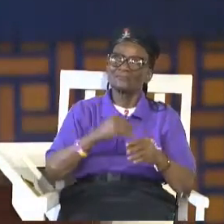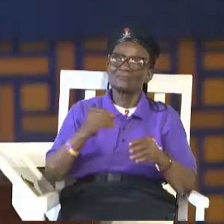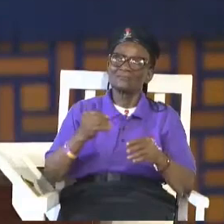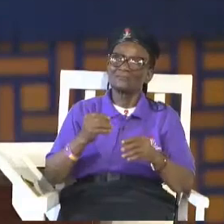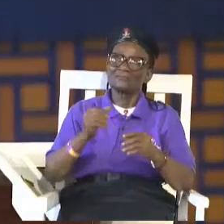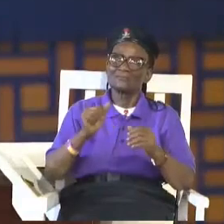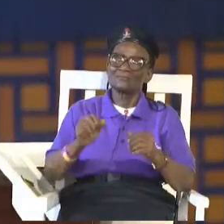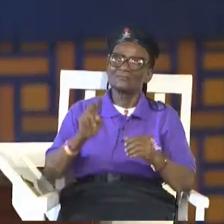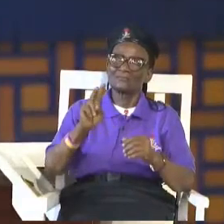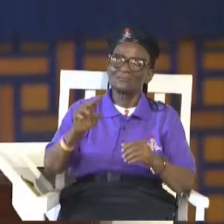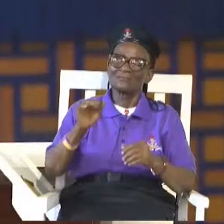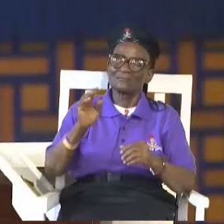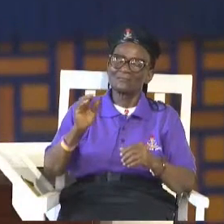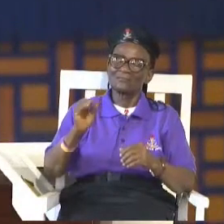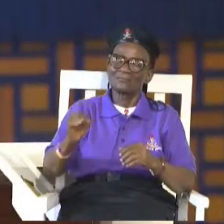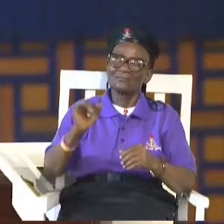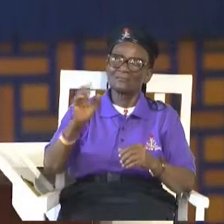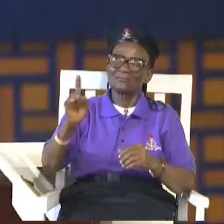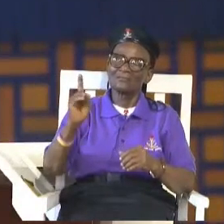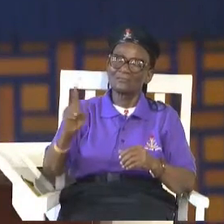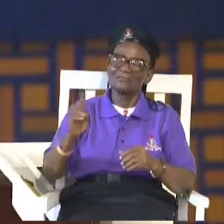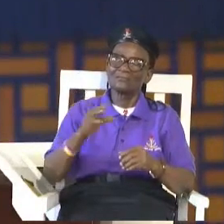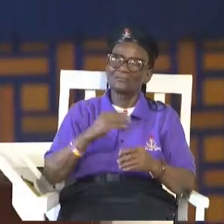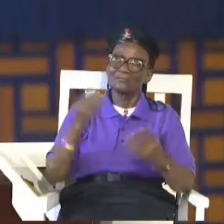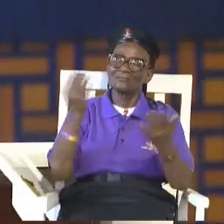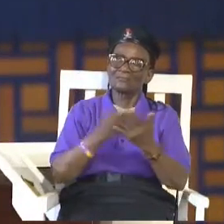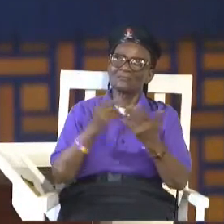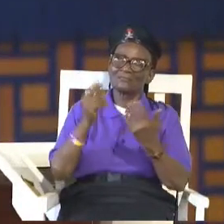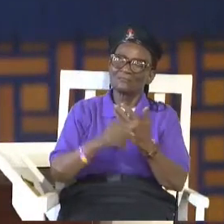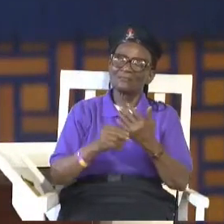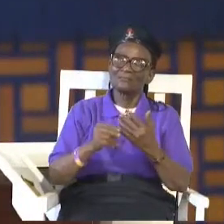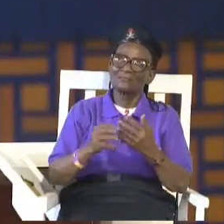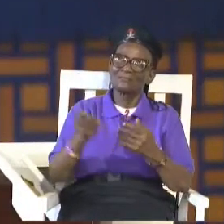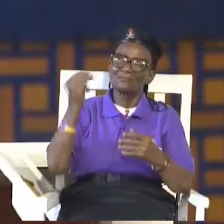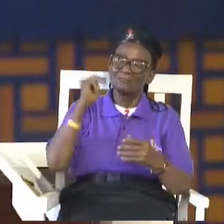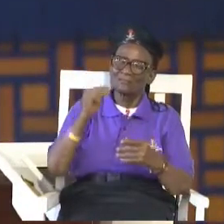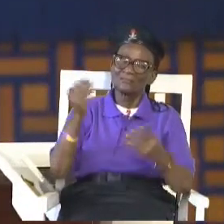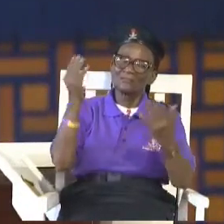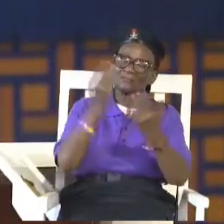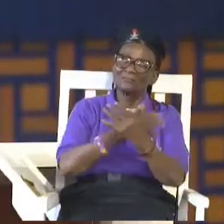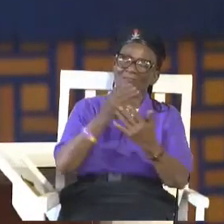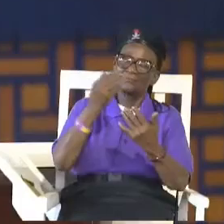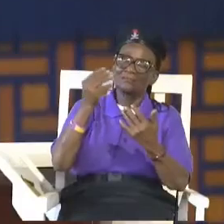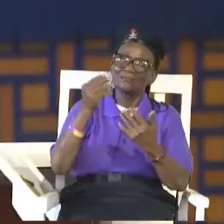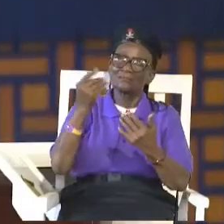darkness was upon the face of the deep.